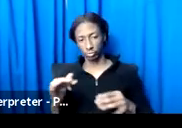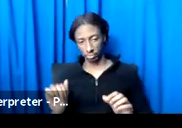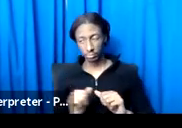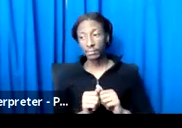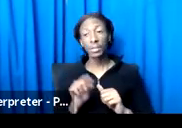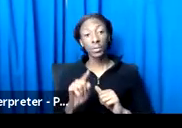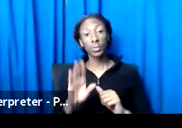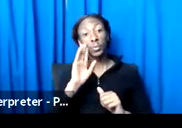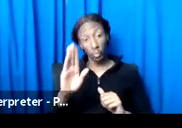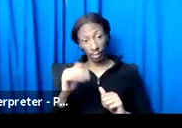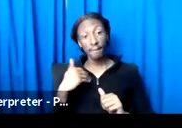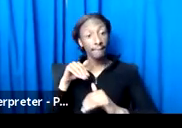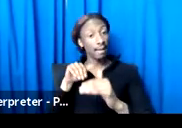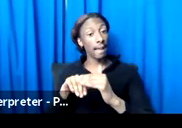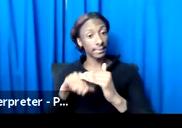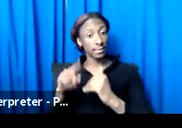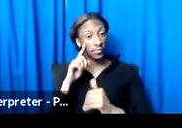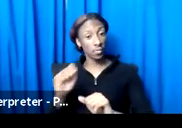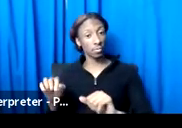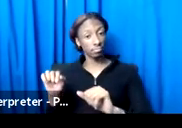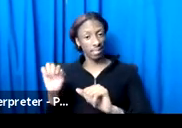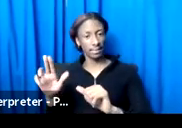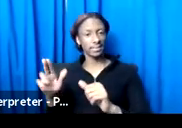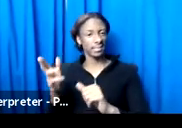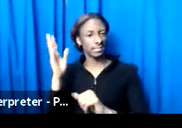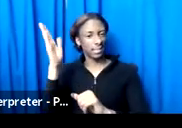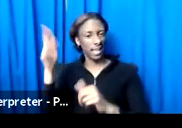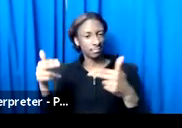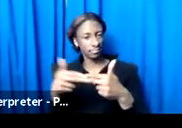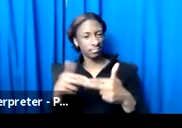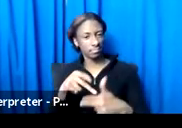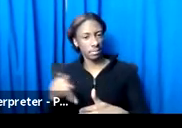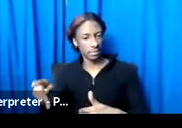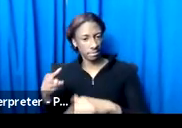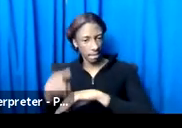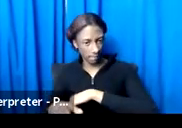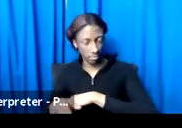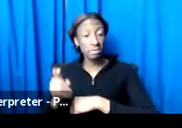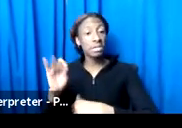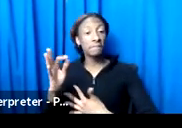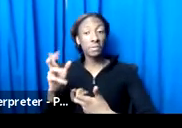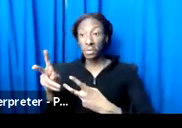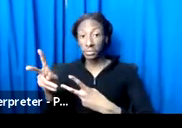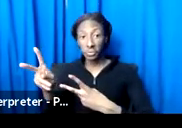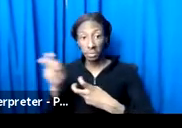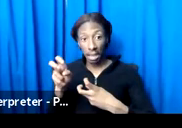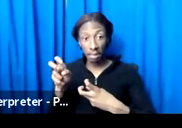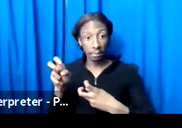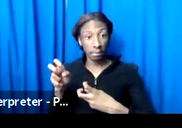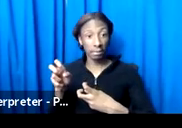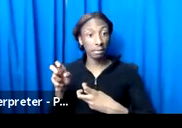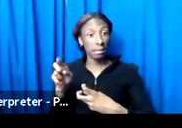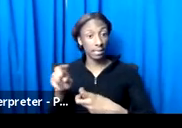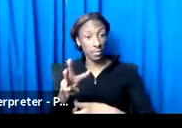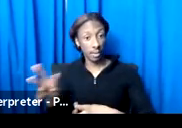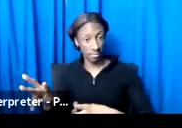You will have access to this slide presentation after we're done. And if you want to just copy these web links from that